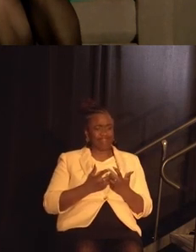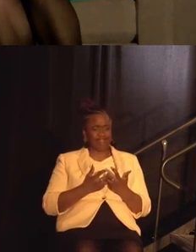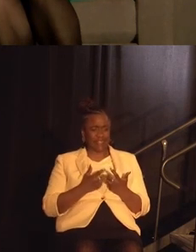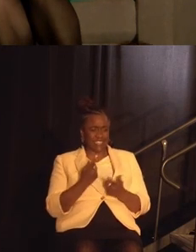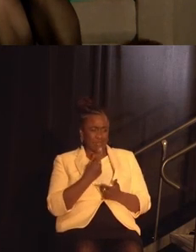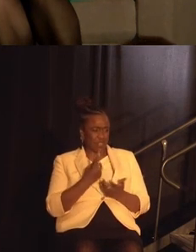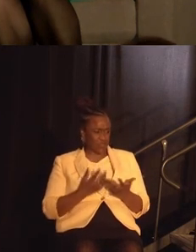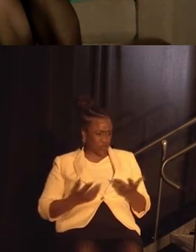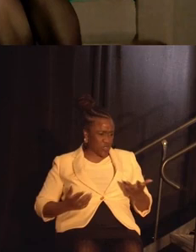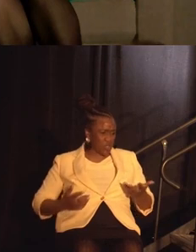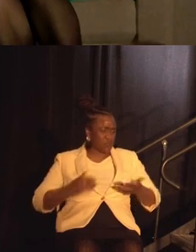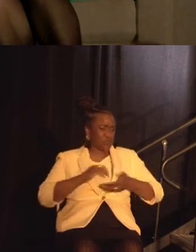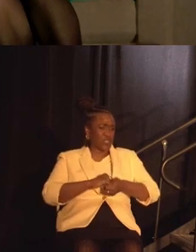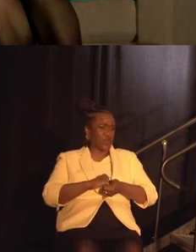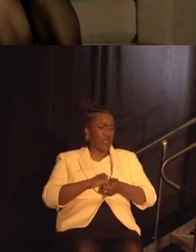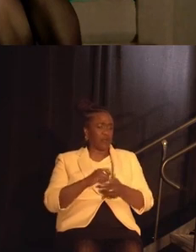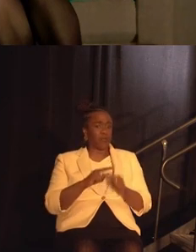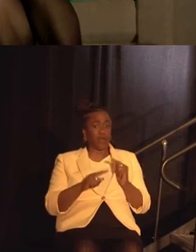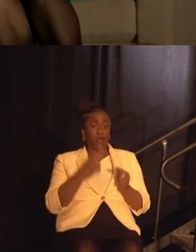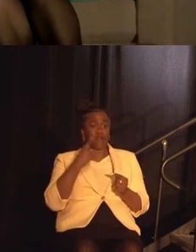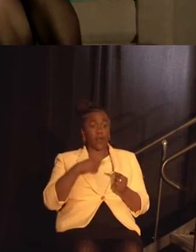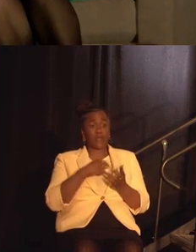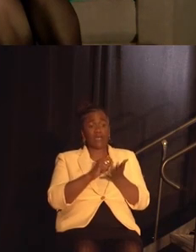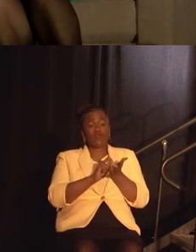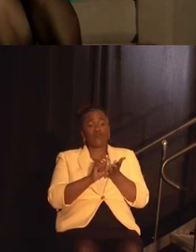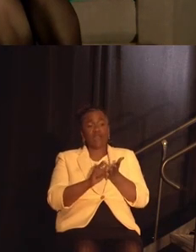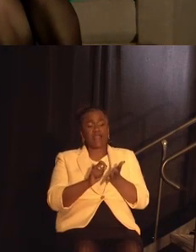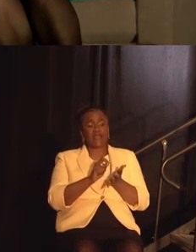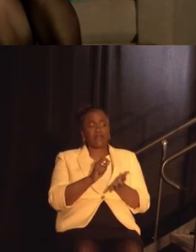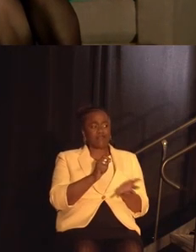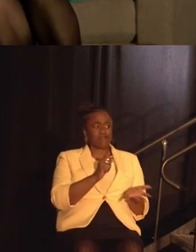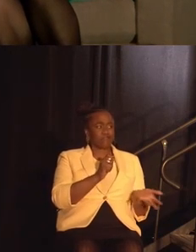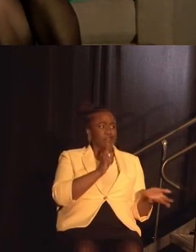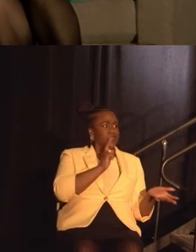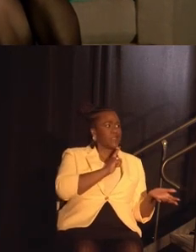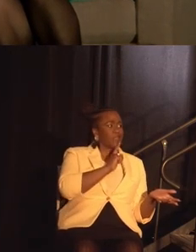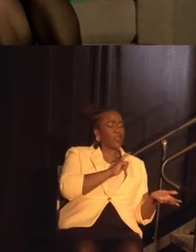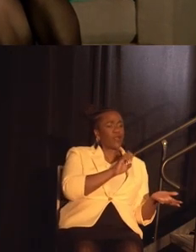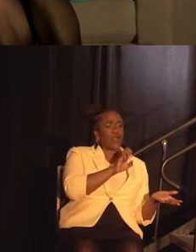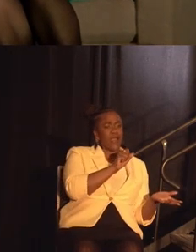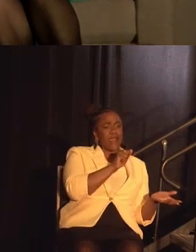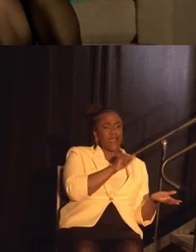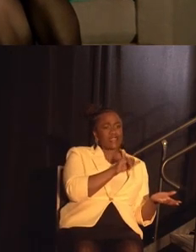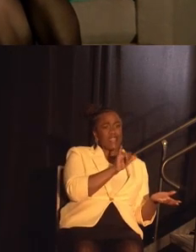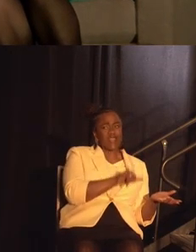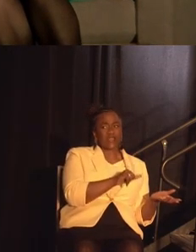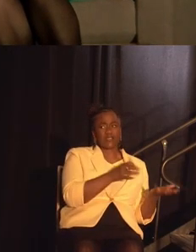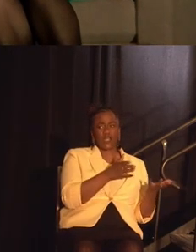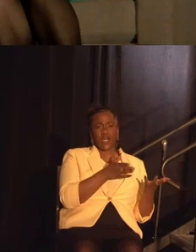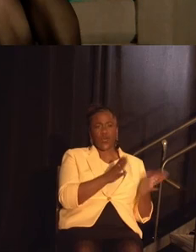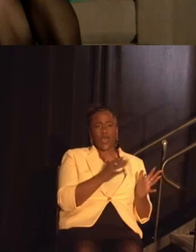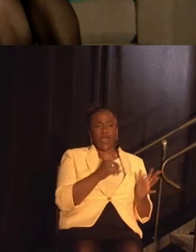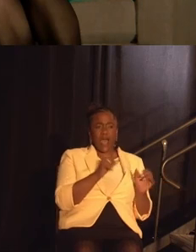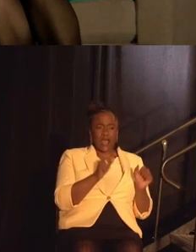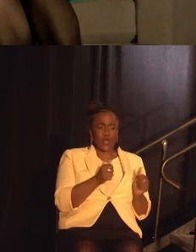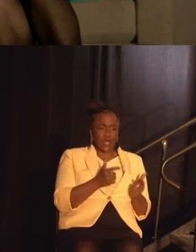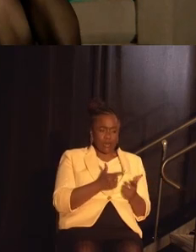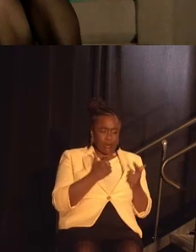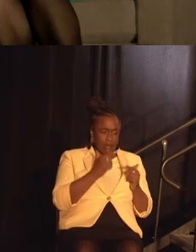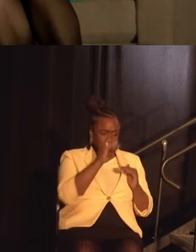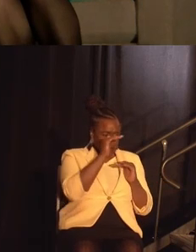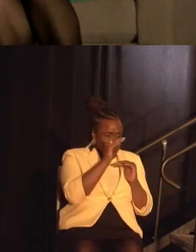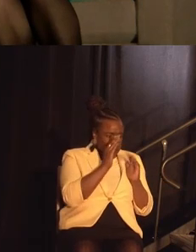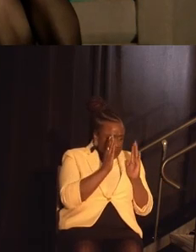together. And for me, writing singular essays was like a place where I could kind of live in this little